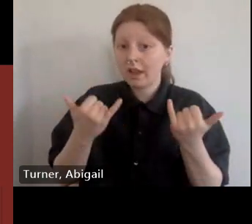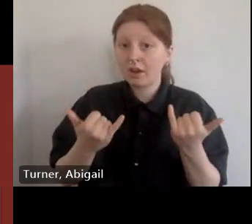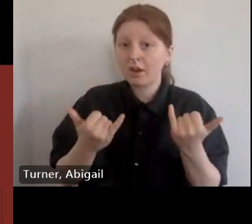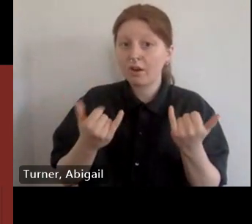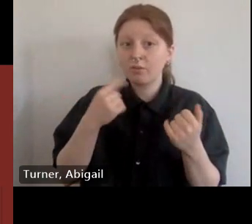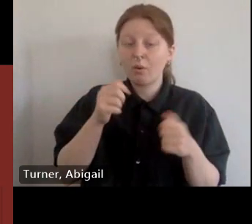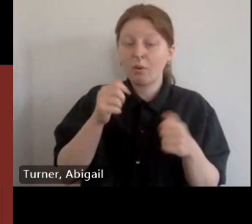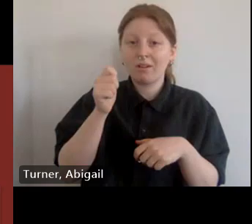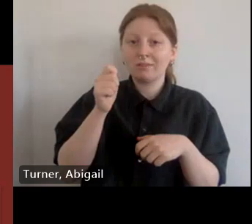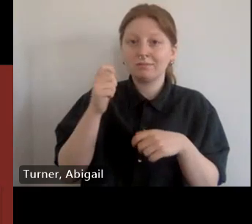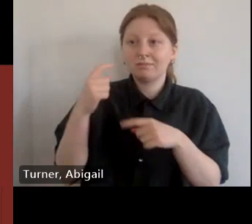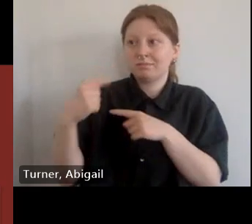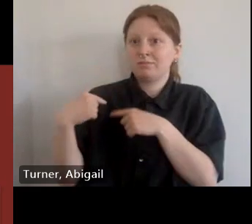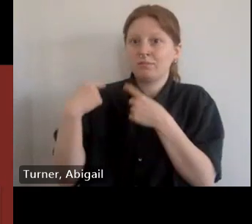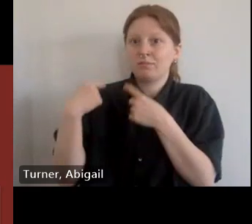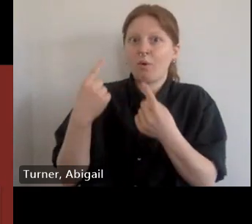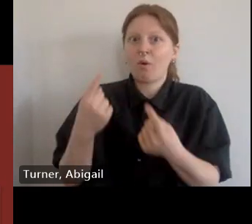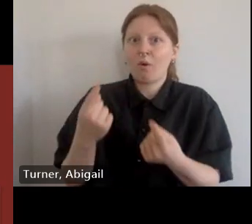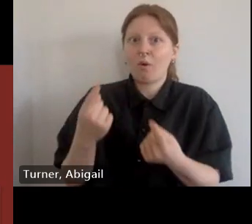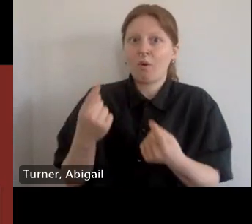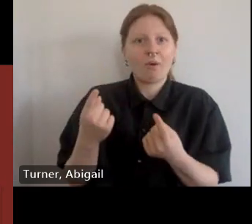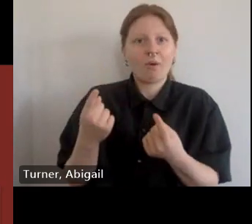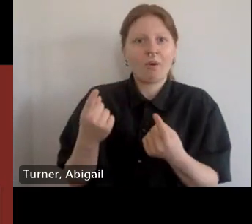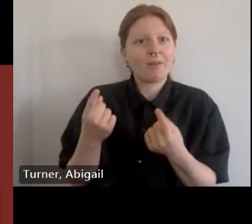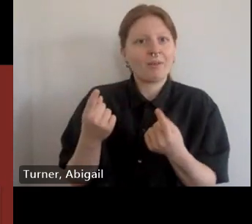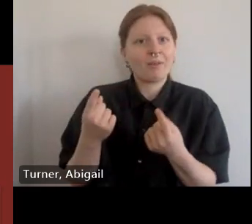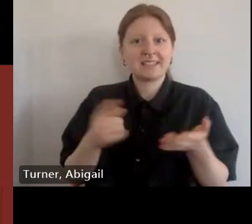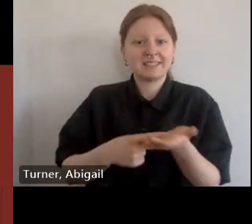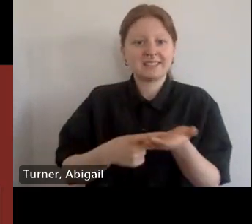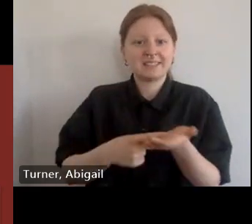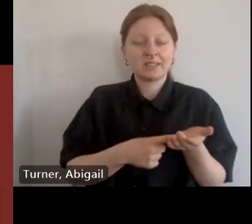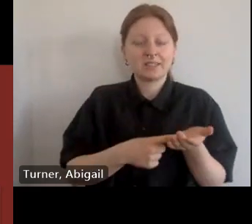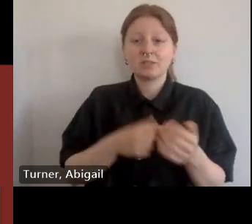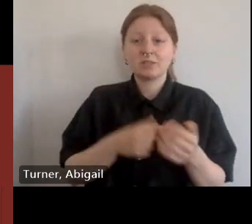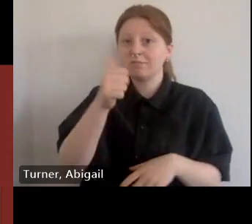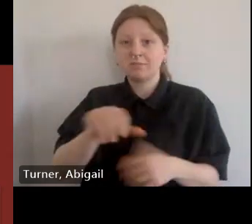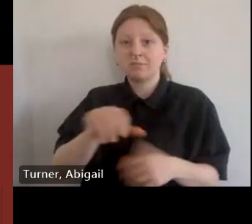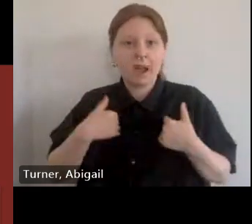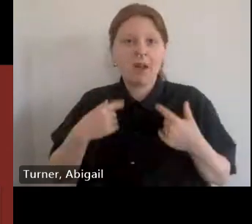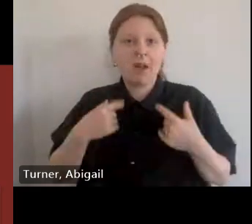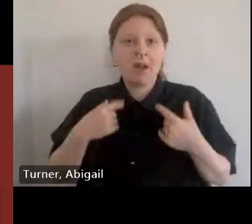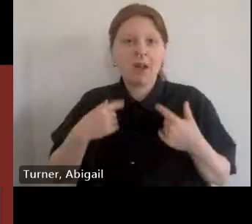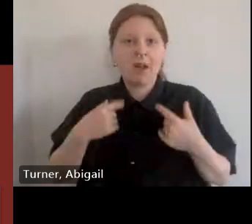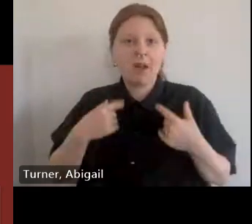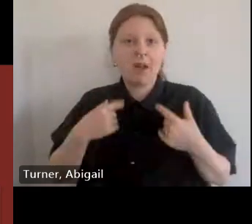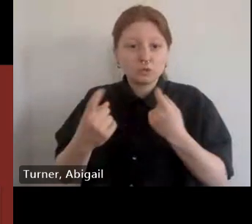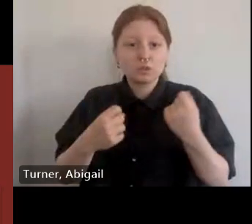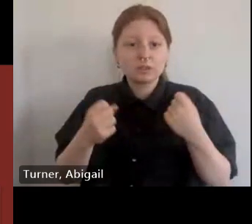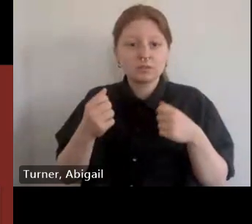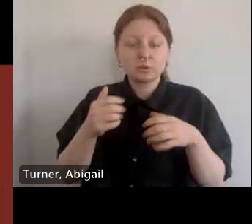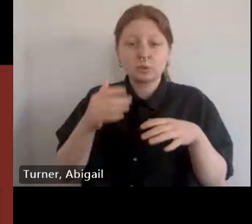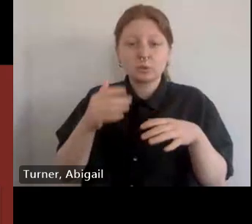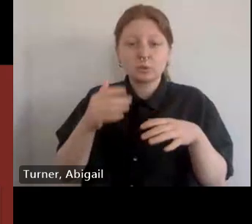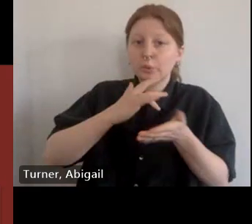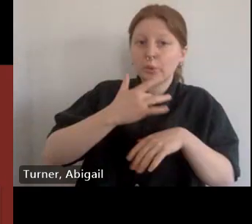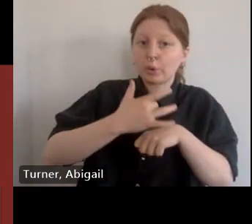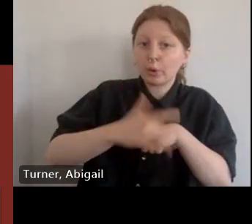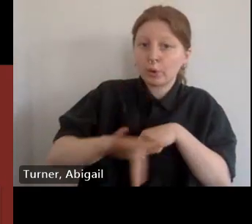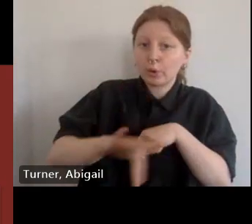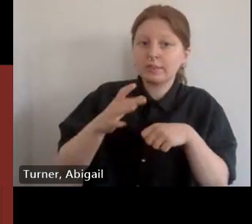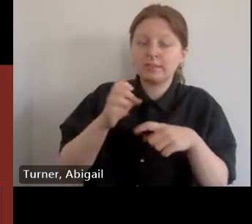talked about. I feel like that was a mouthful. So if anyone has questions about my early environmental